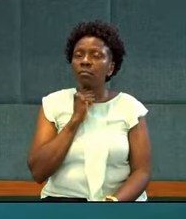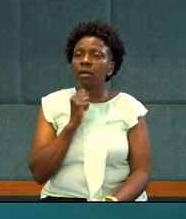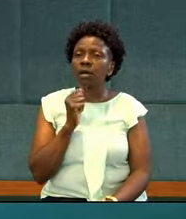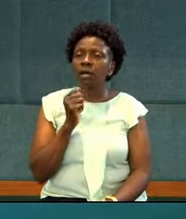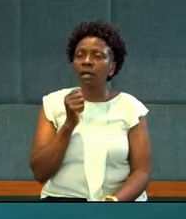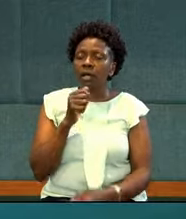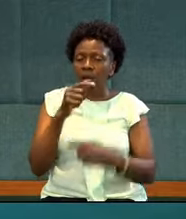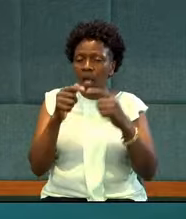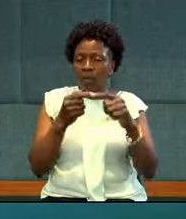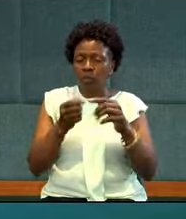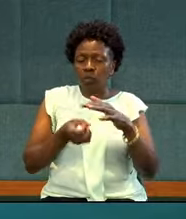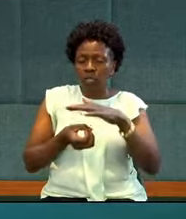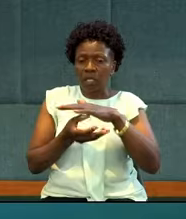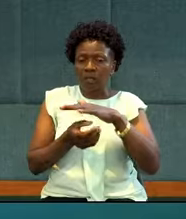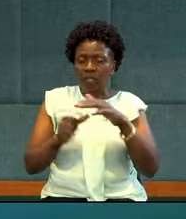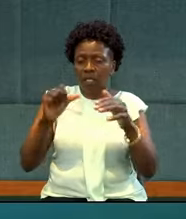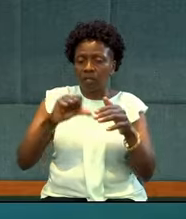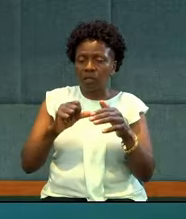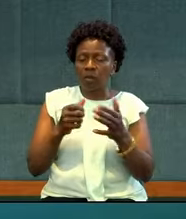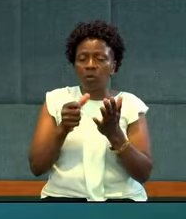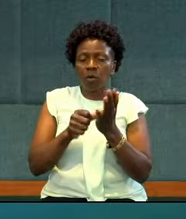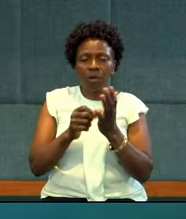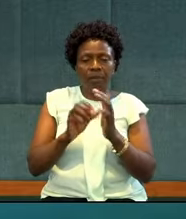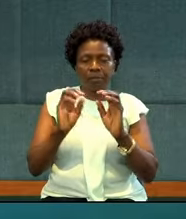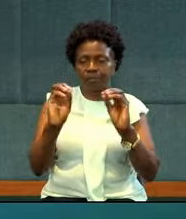did not come to solve a sexual problem.